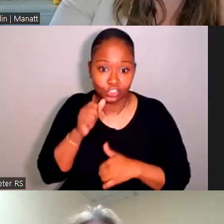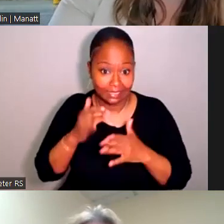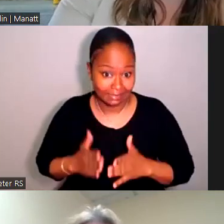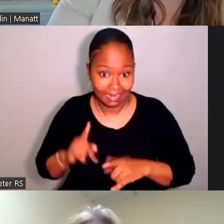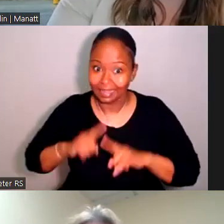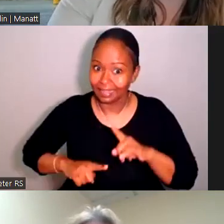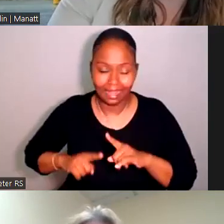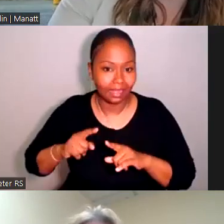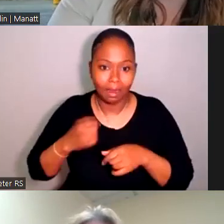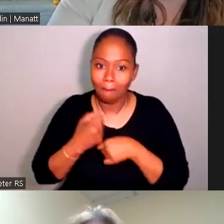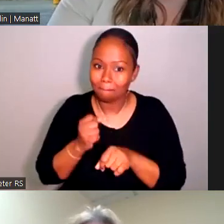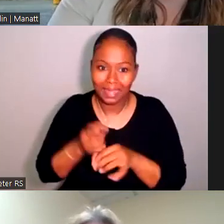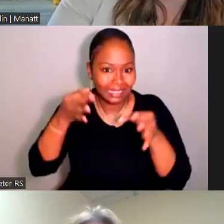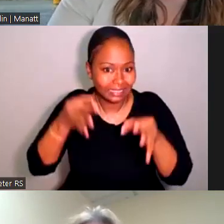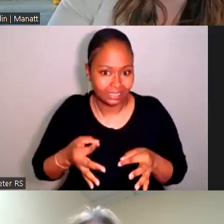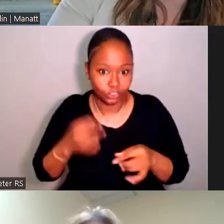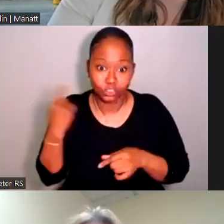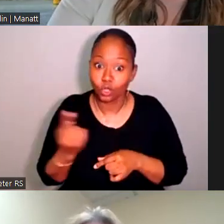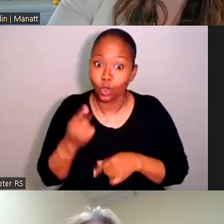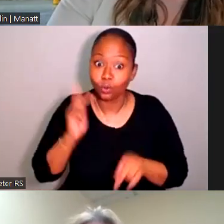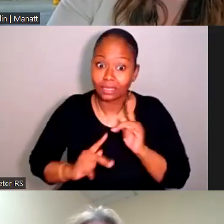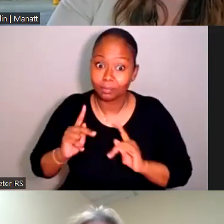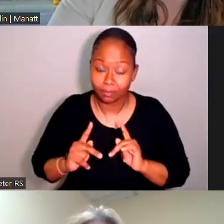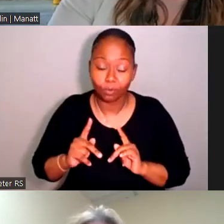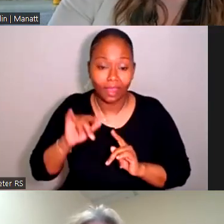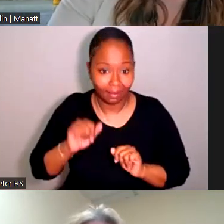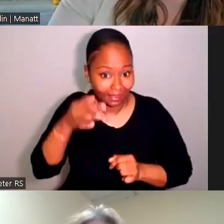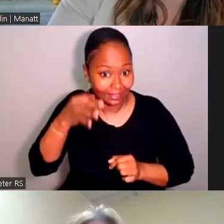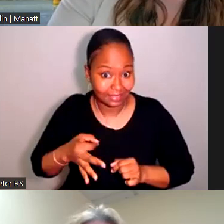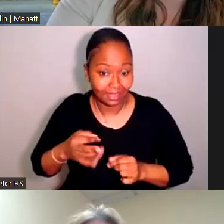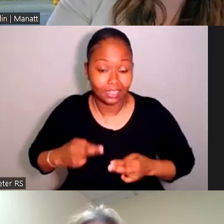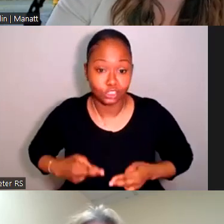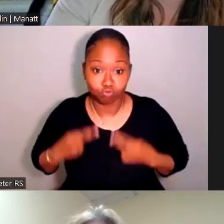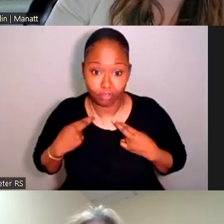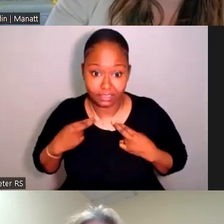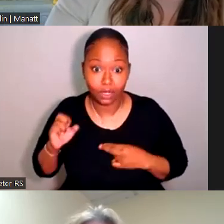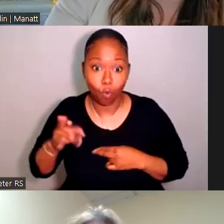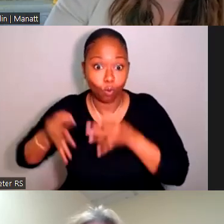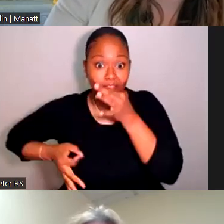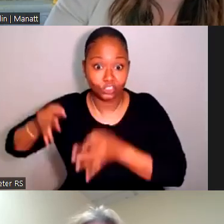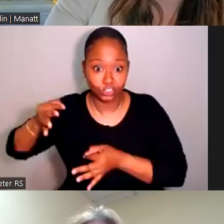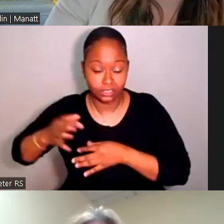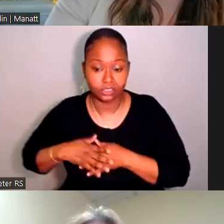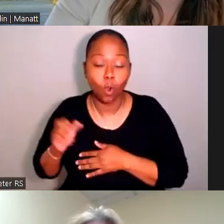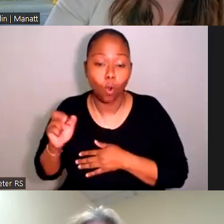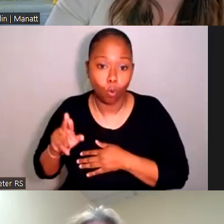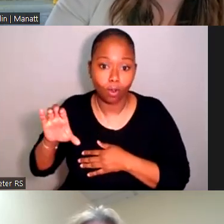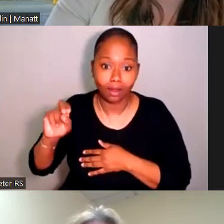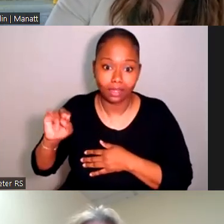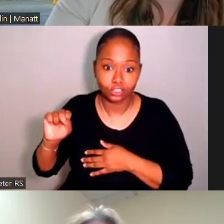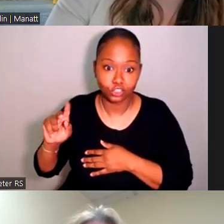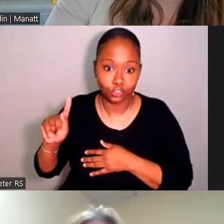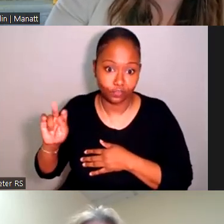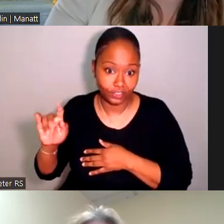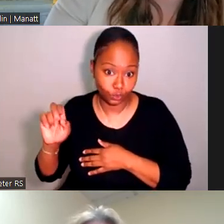the resident, or if a judge gives visitation control powers to a conservator of the person.